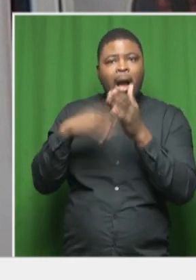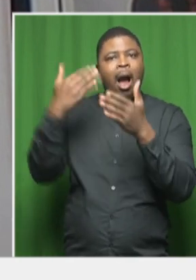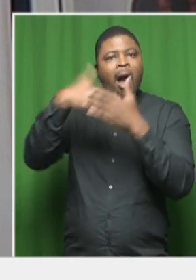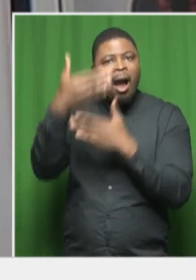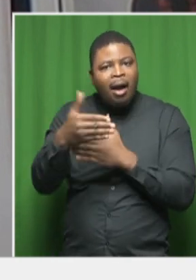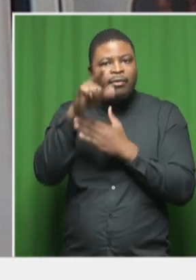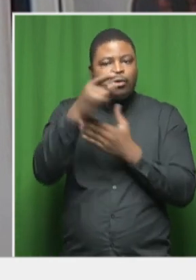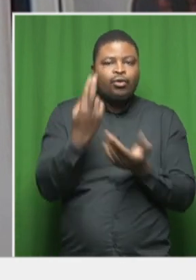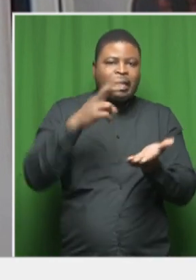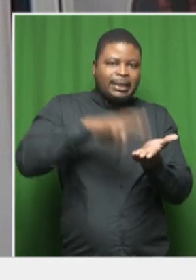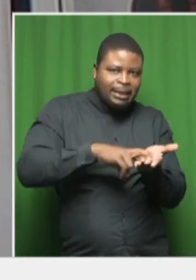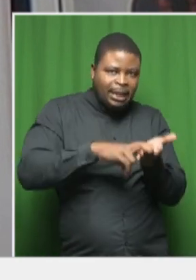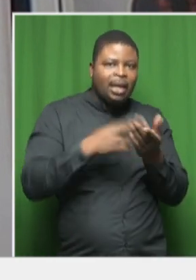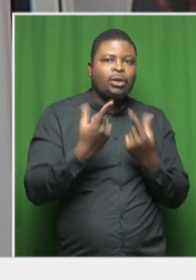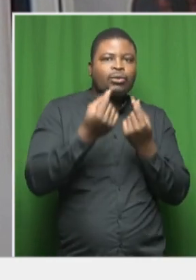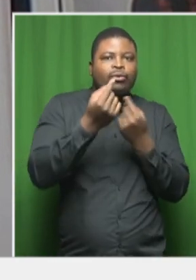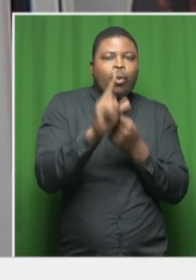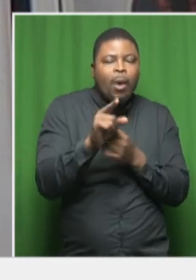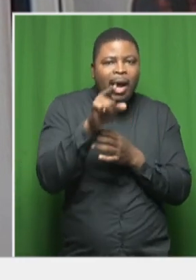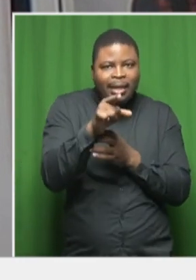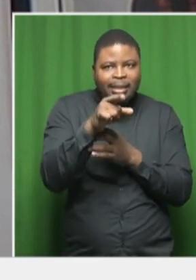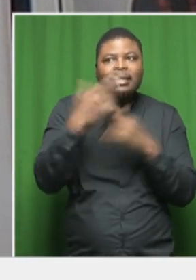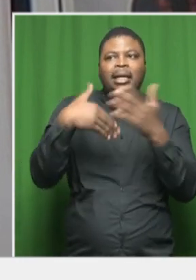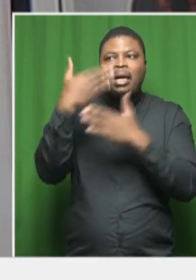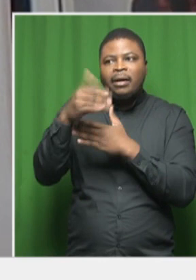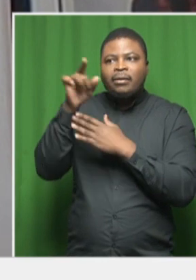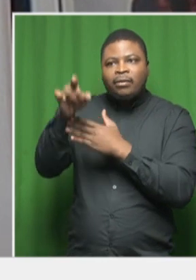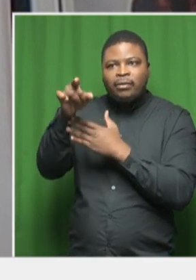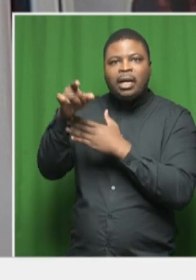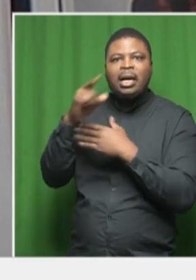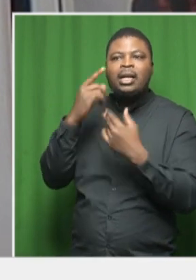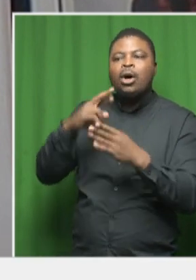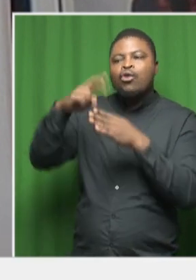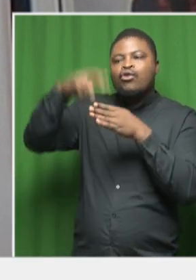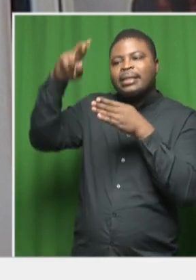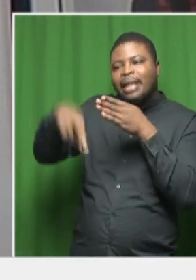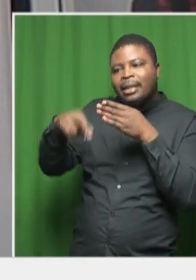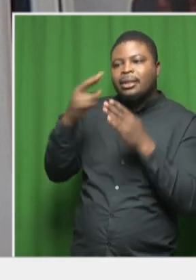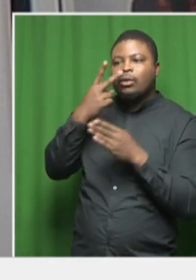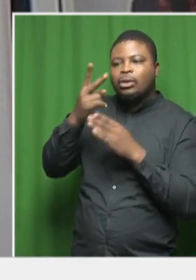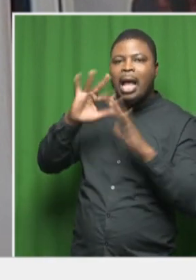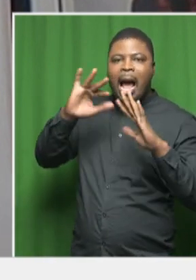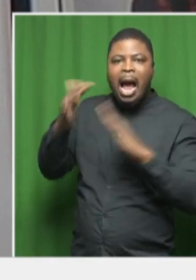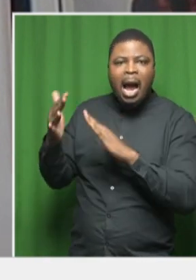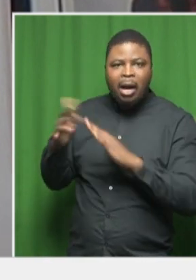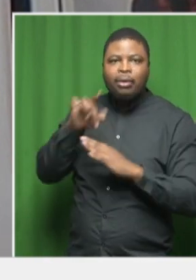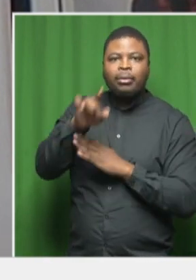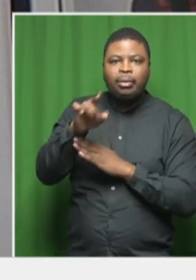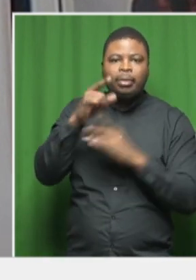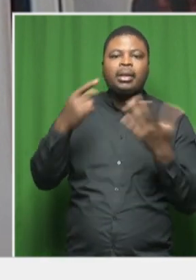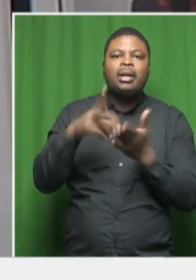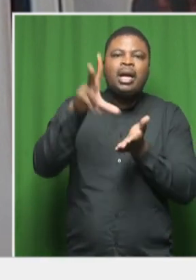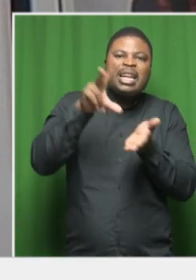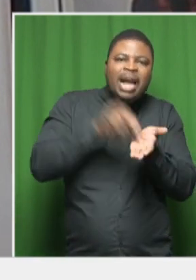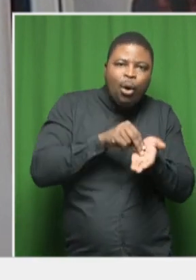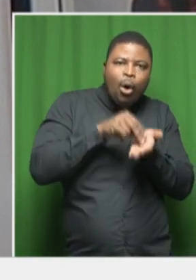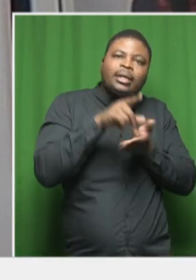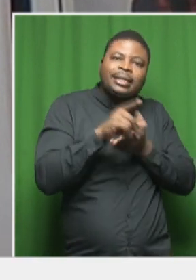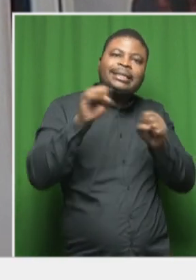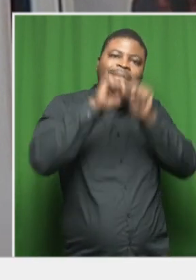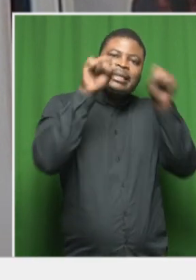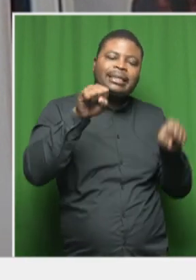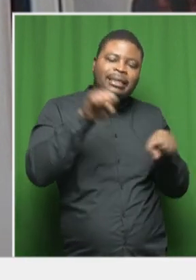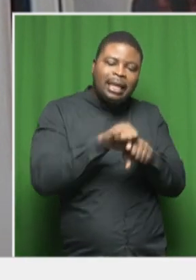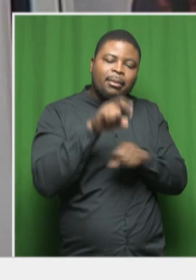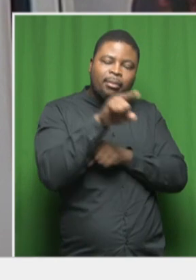that would be the student record system, or also known as the student information system. So that's